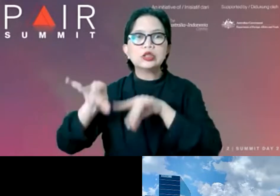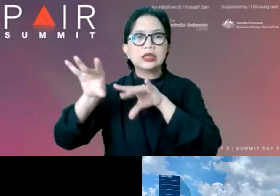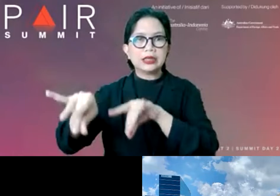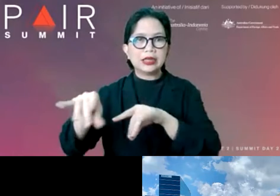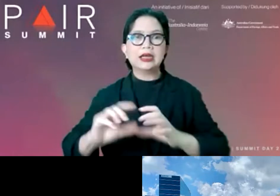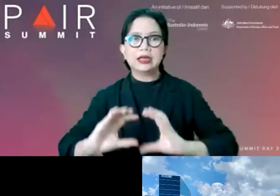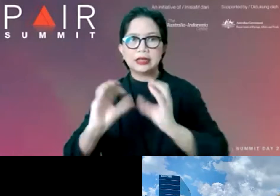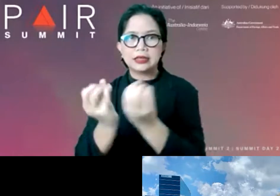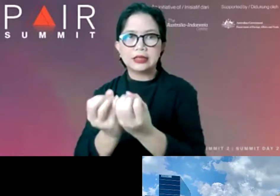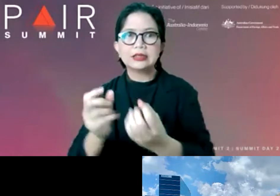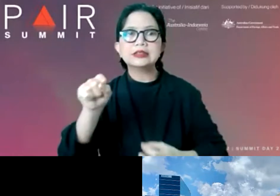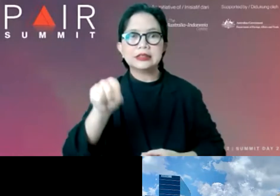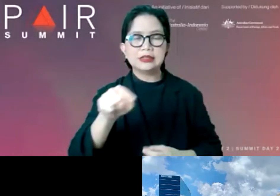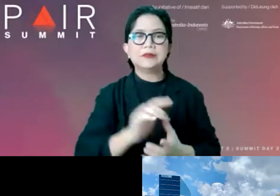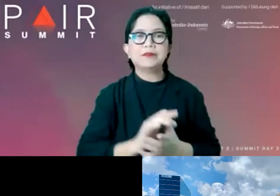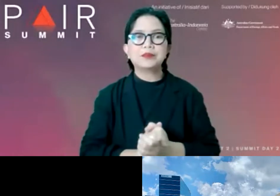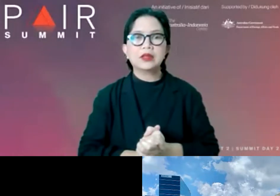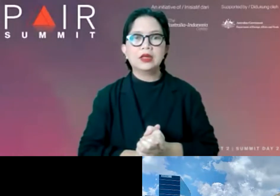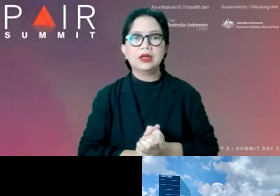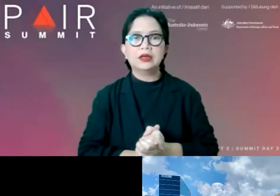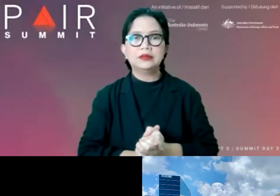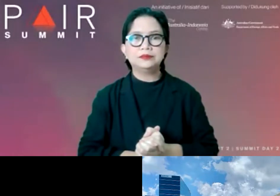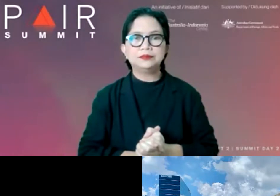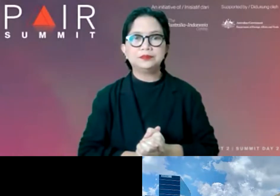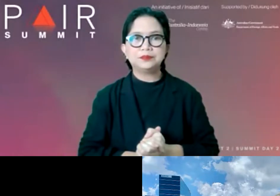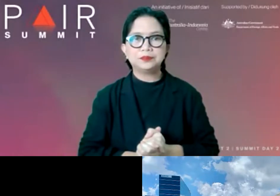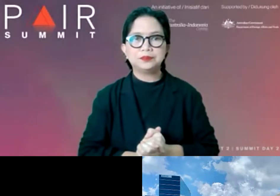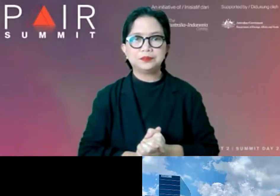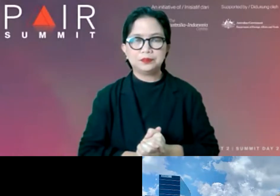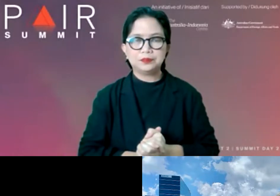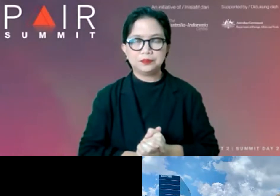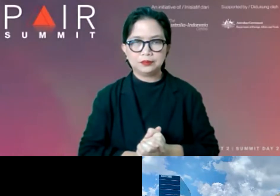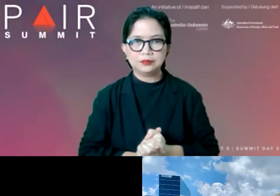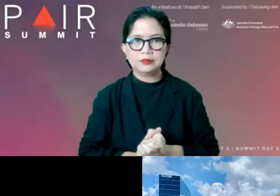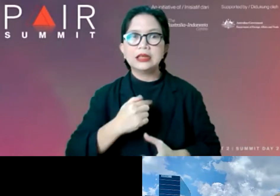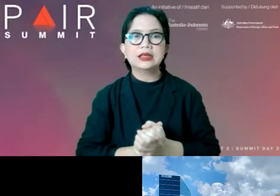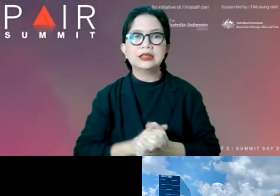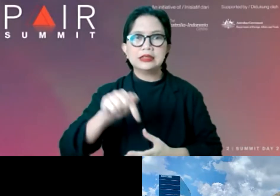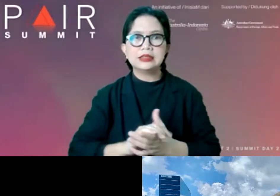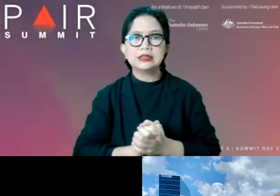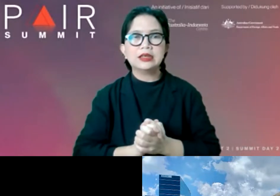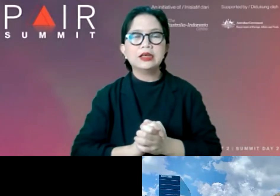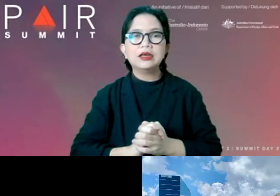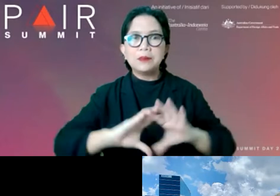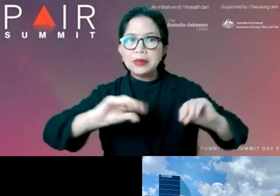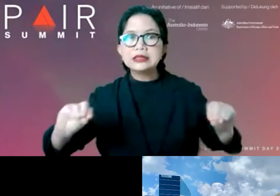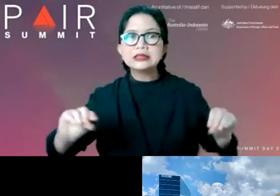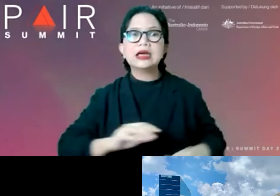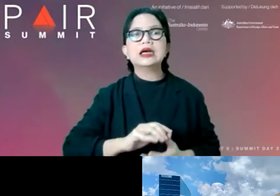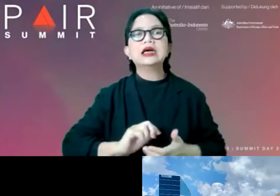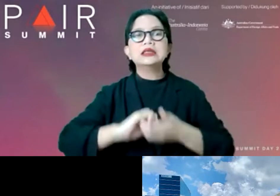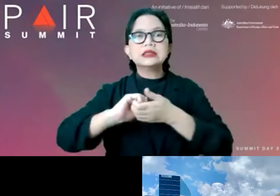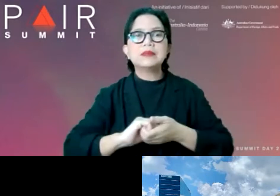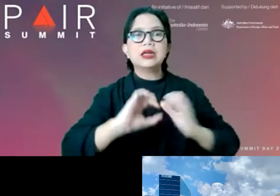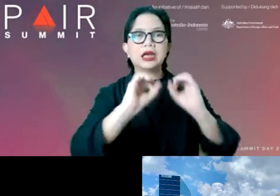mentioned, and we're a group of 60-odd people and 30+ organisations that have some capability in these areas. And the other